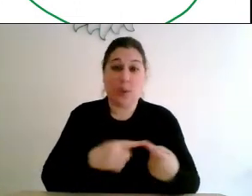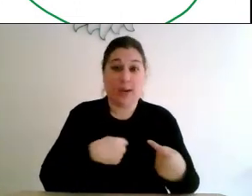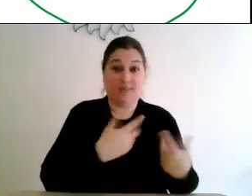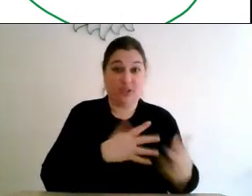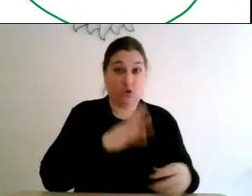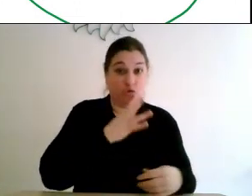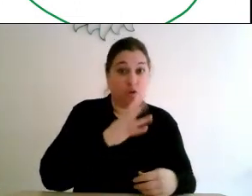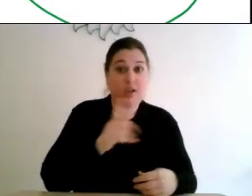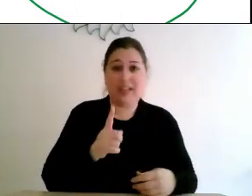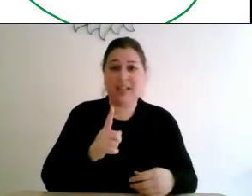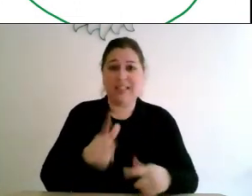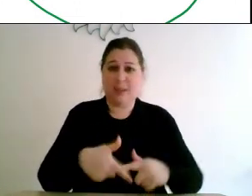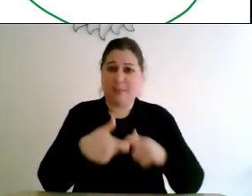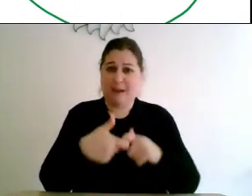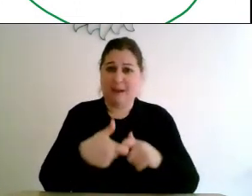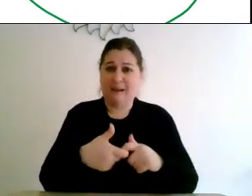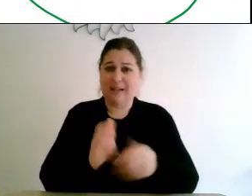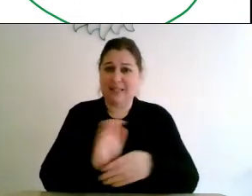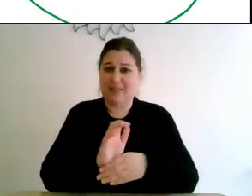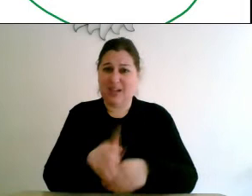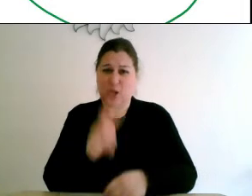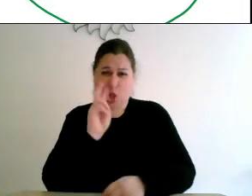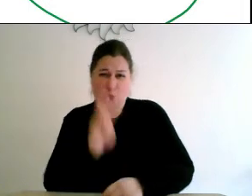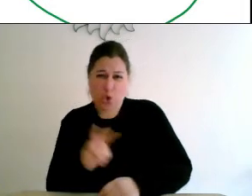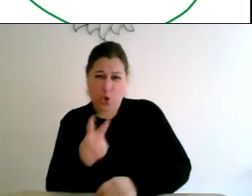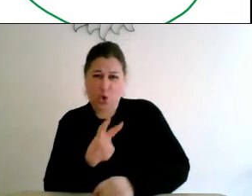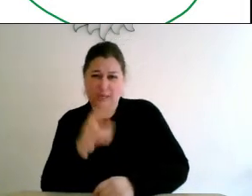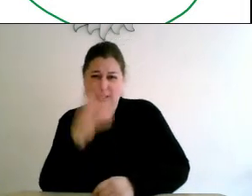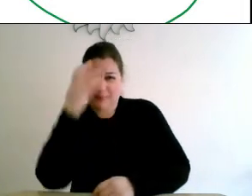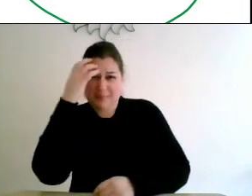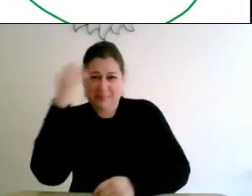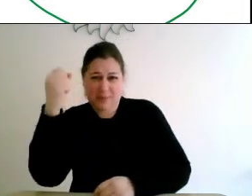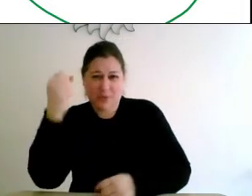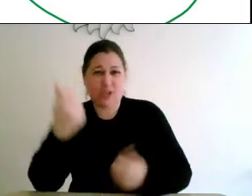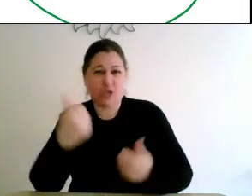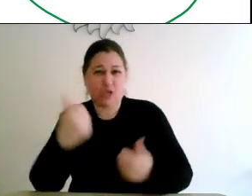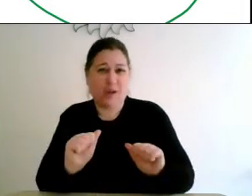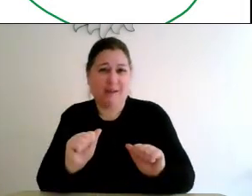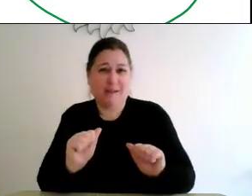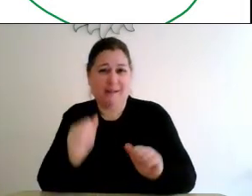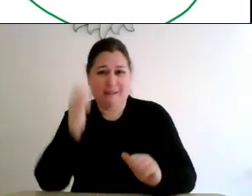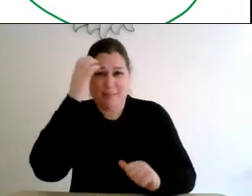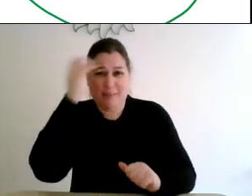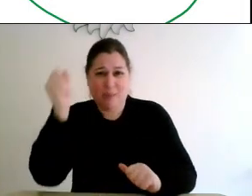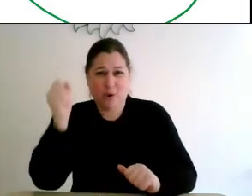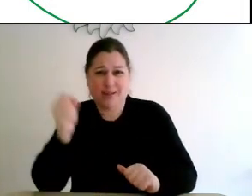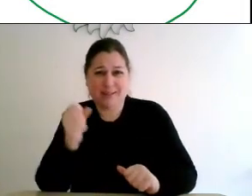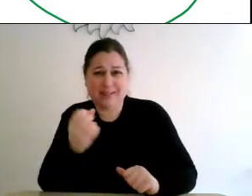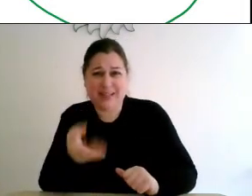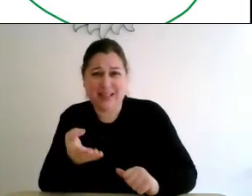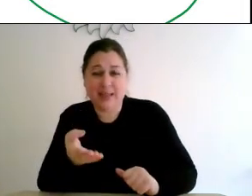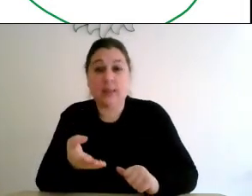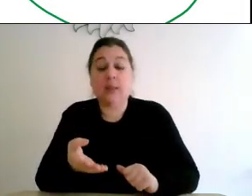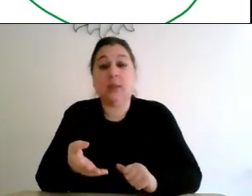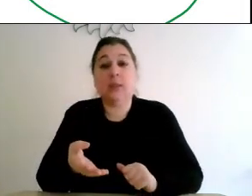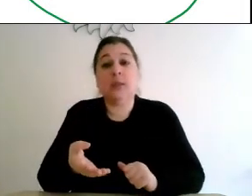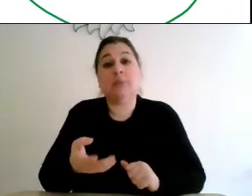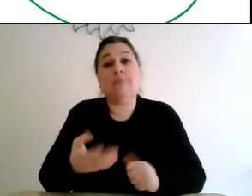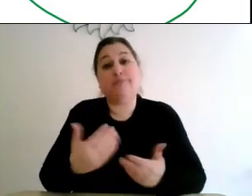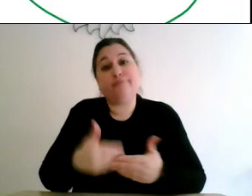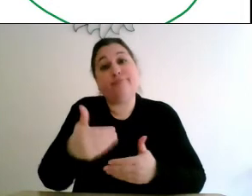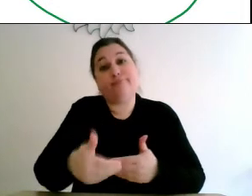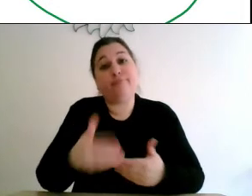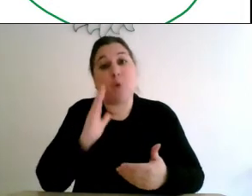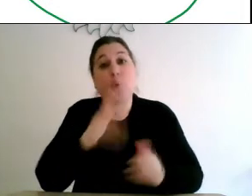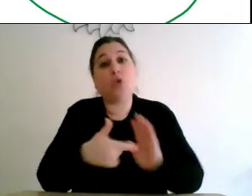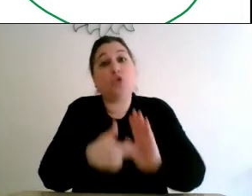try memorizing this. Okay, in a couple slides, I'm going to show you a way to help you remember this